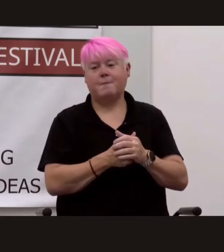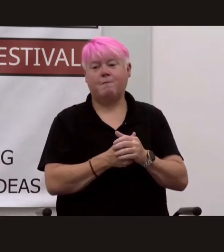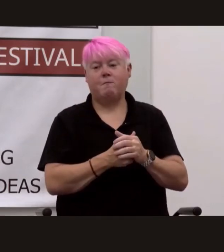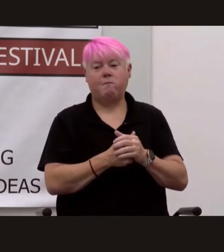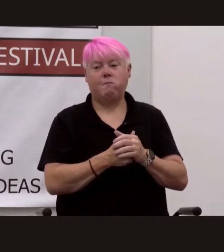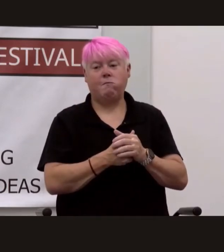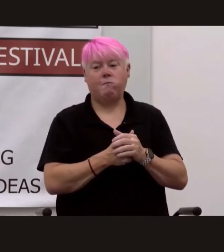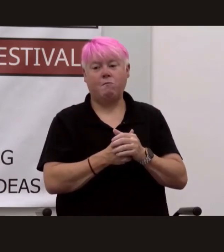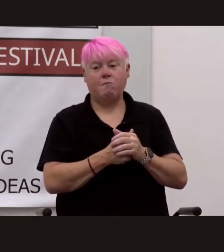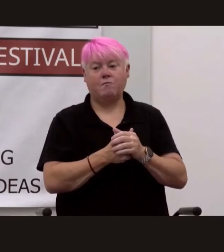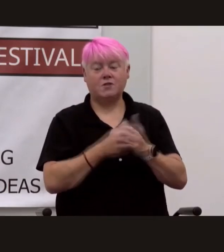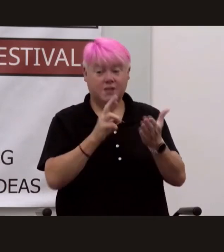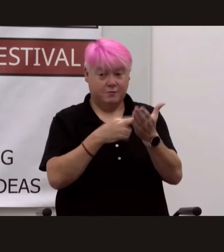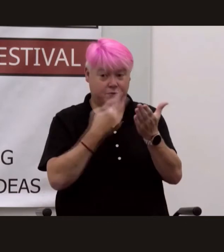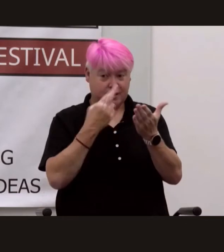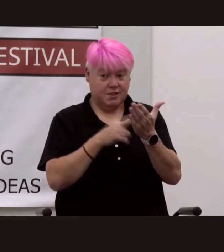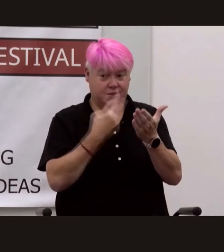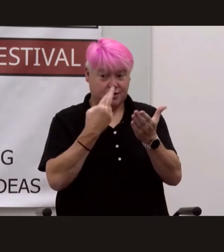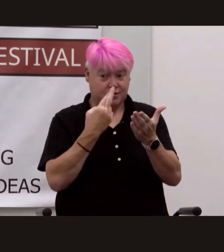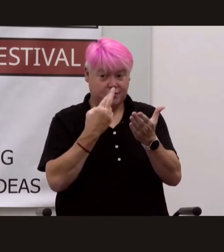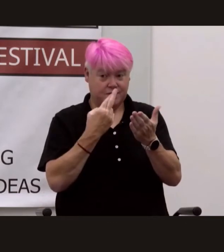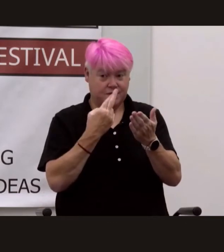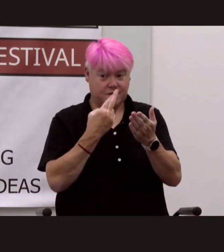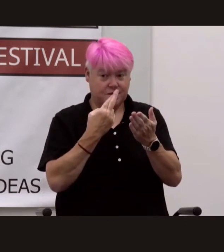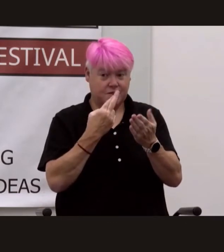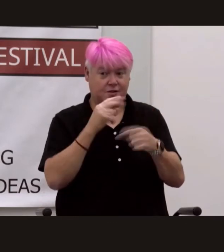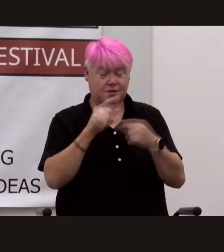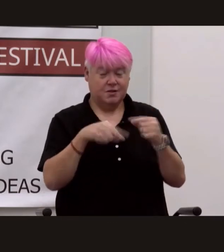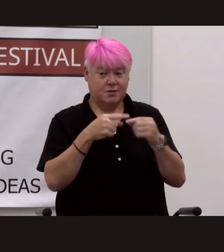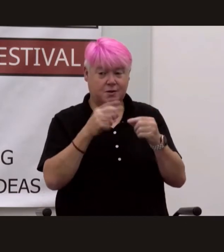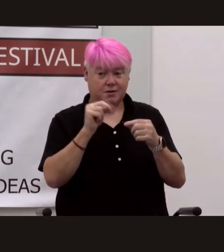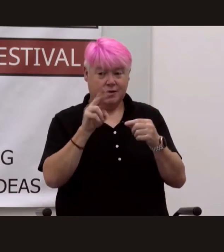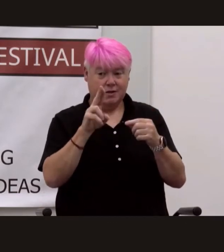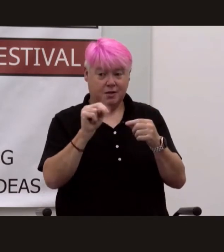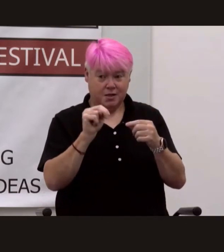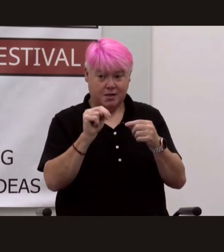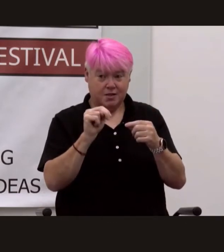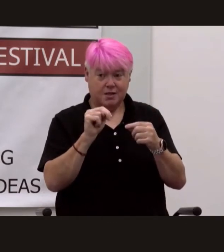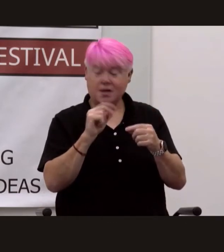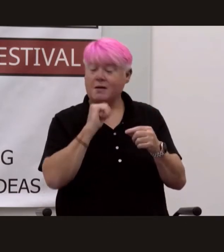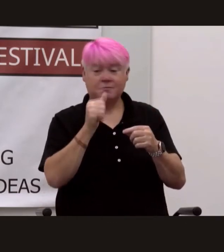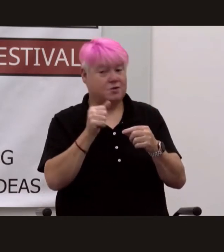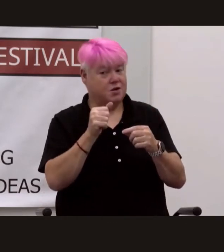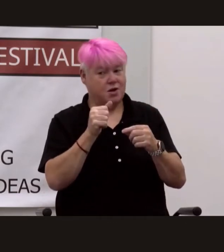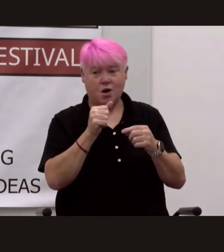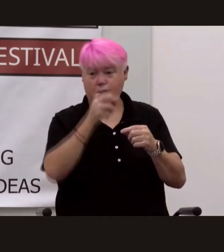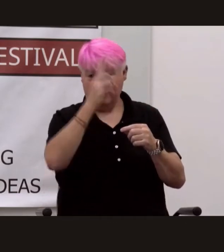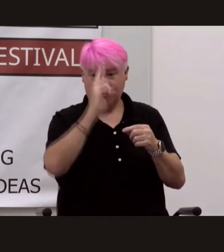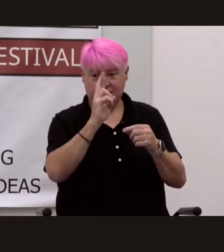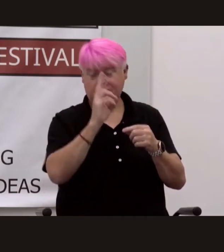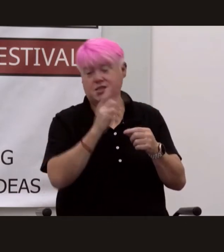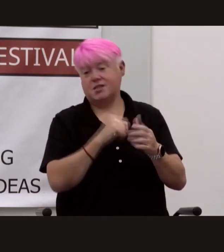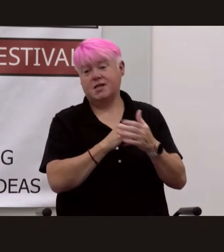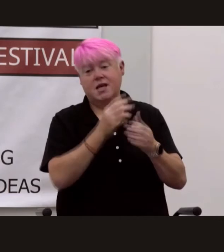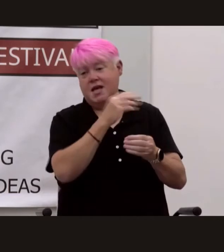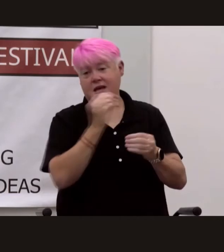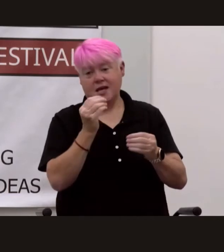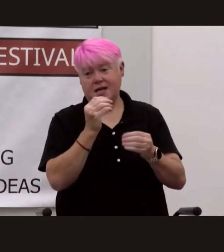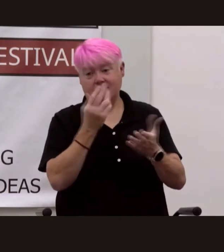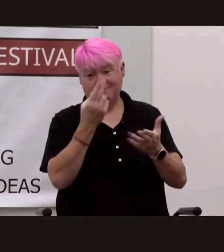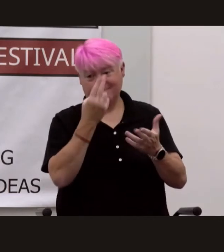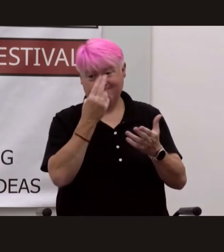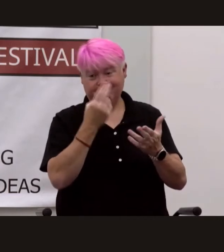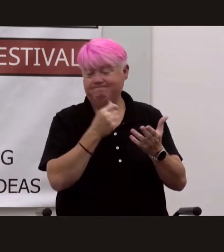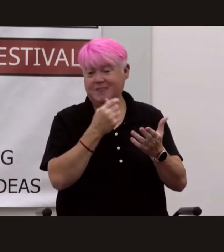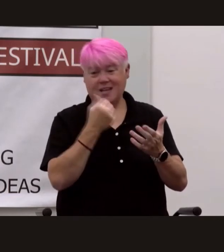So I mentioned research, but I also had to do research about the nun because I am not religious, and she's an Anglican nun, and I know very little, if